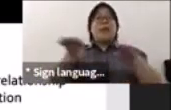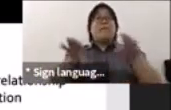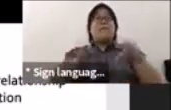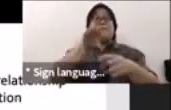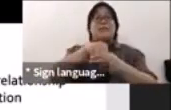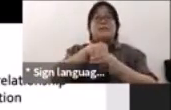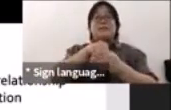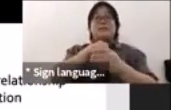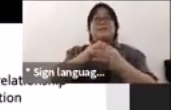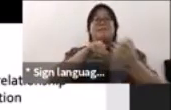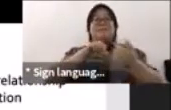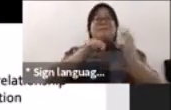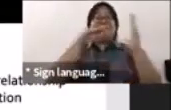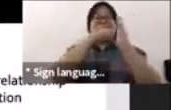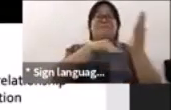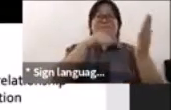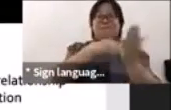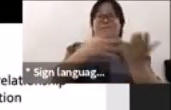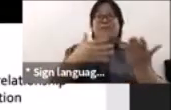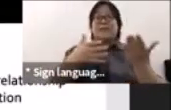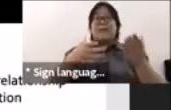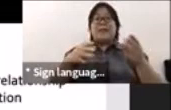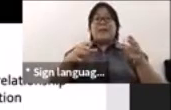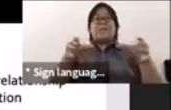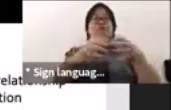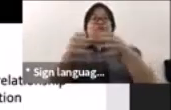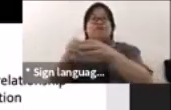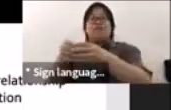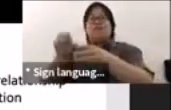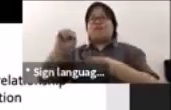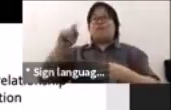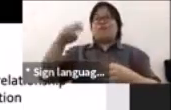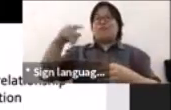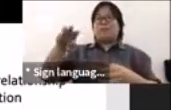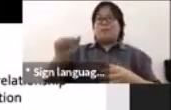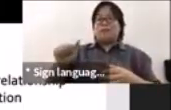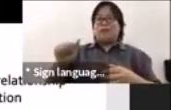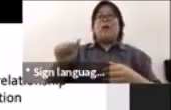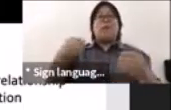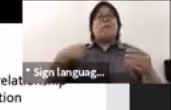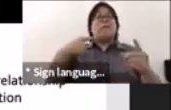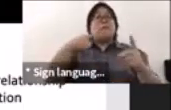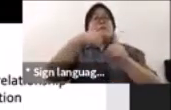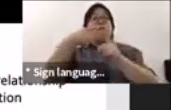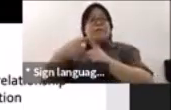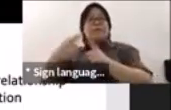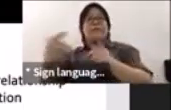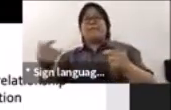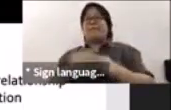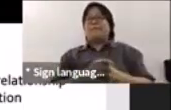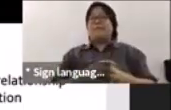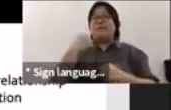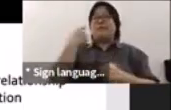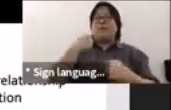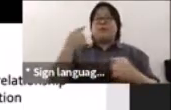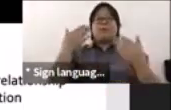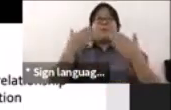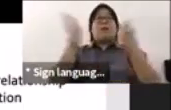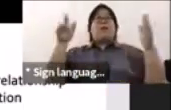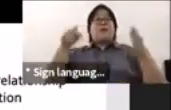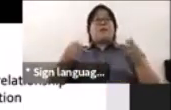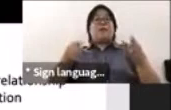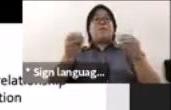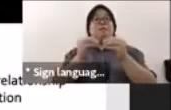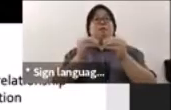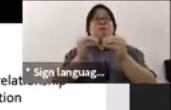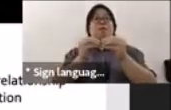restriction, categories of stigma has a positive and significant correlation. It means those who are exposed to this situation more and more,